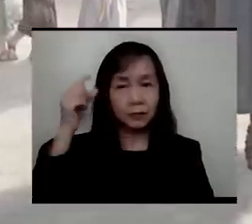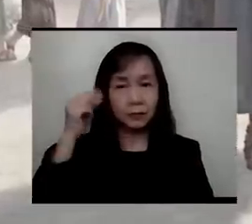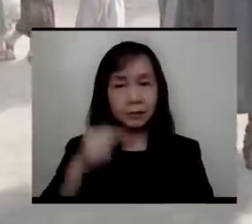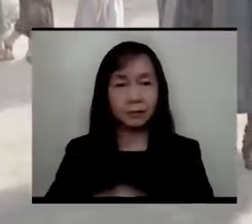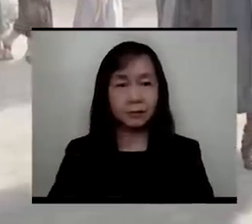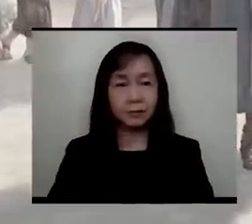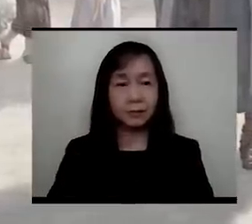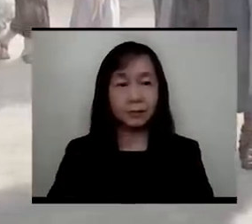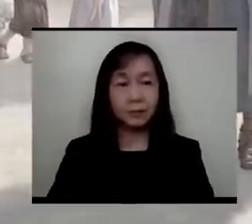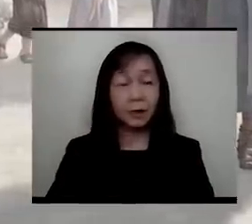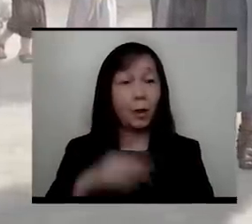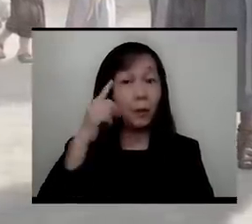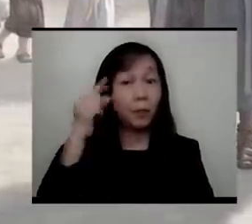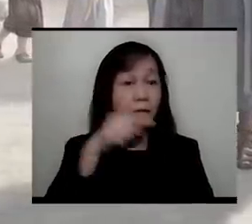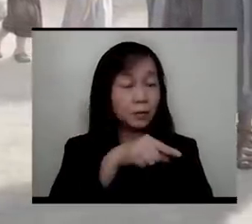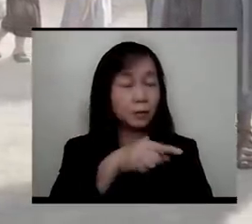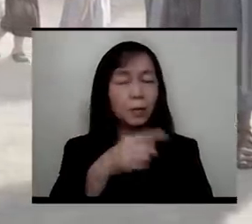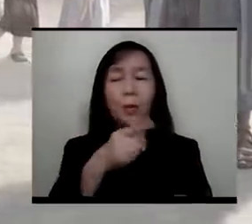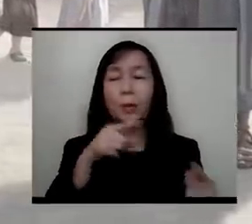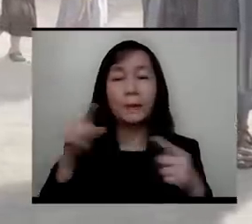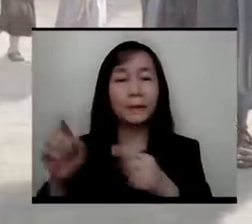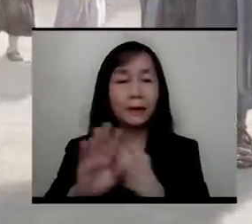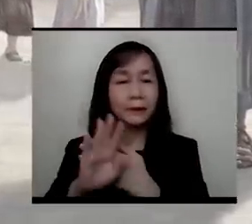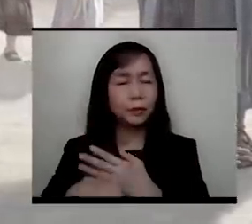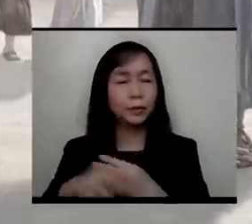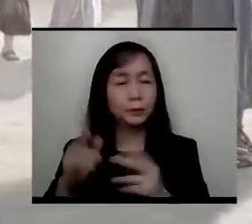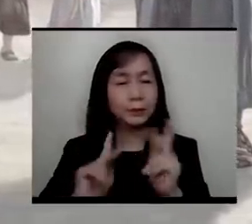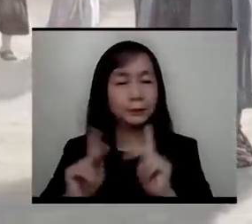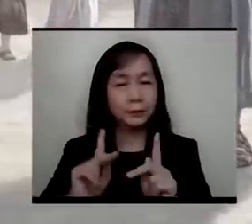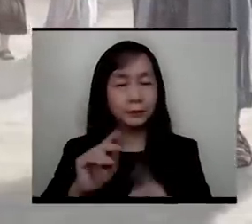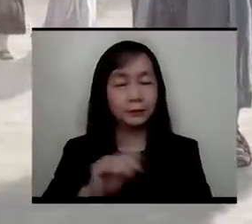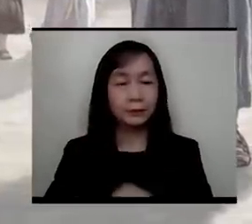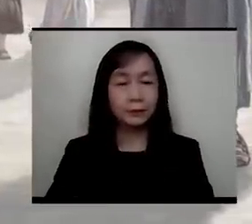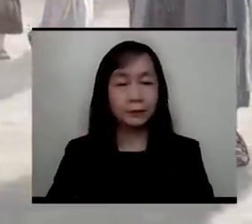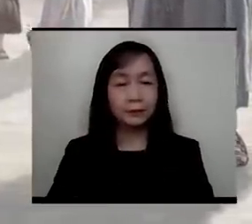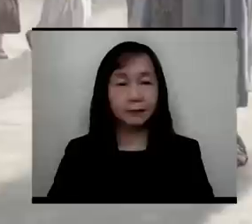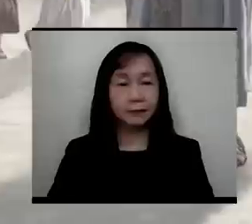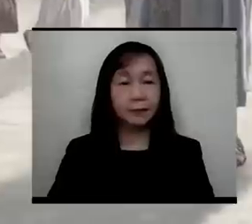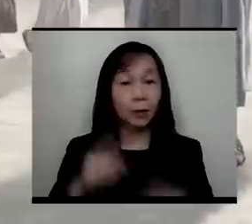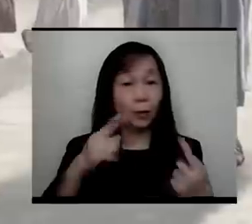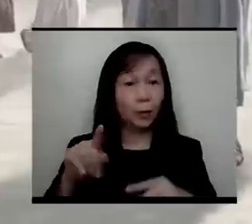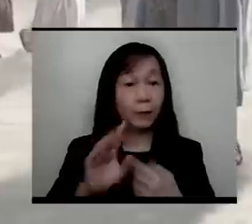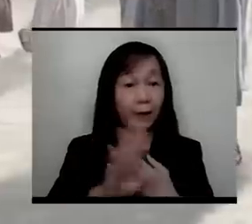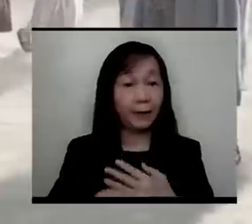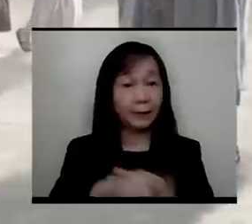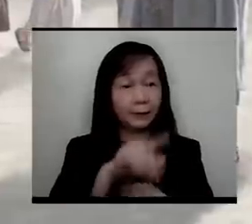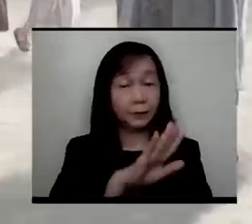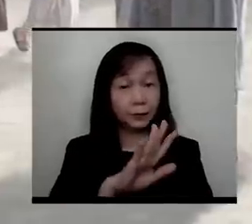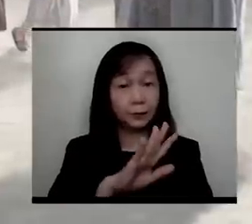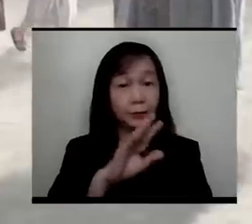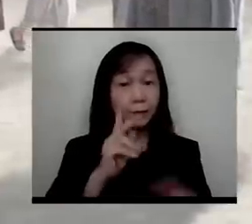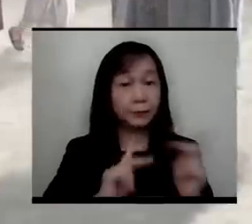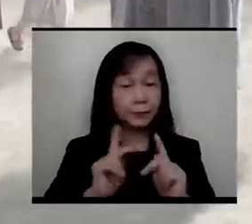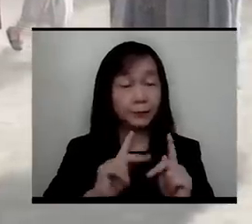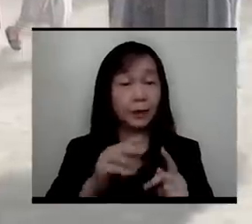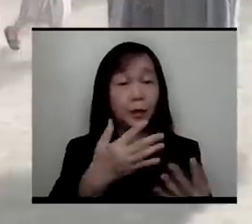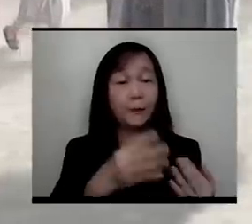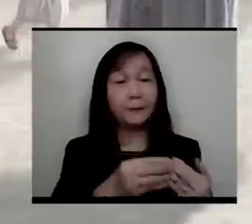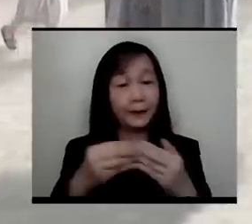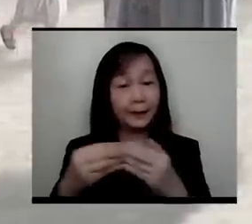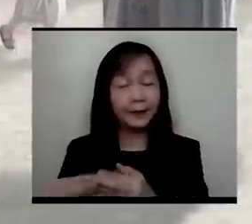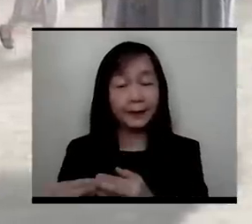Hey, go back to your people Go back to the people that you